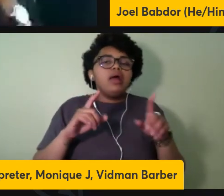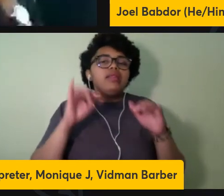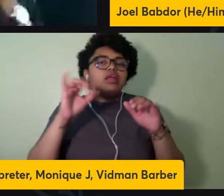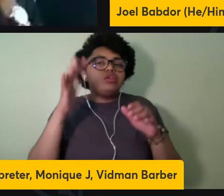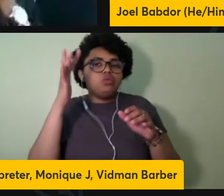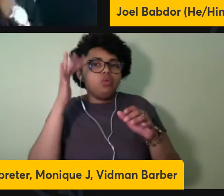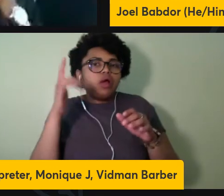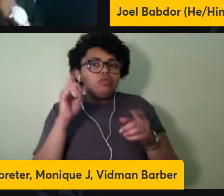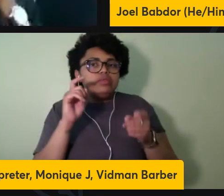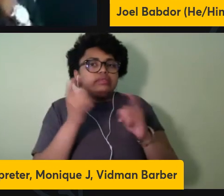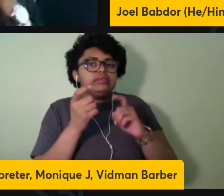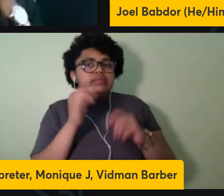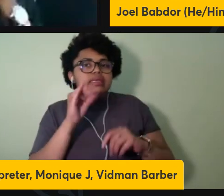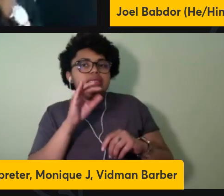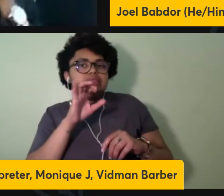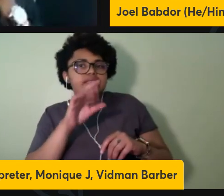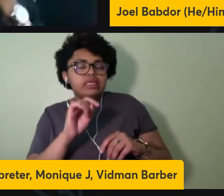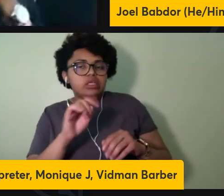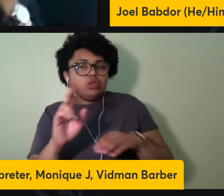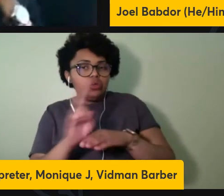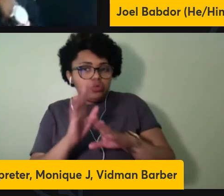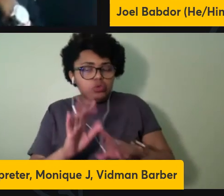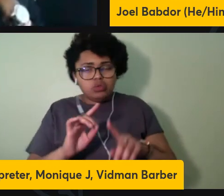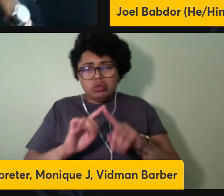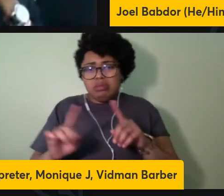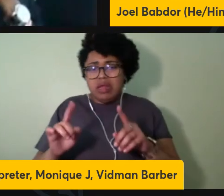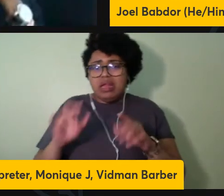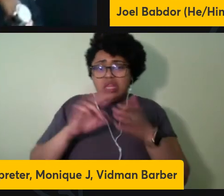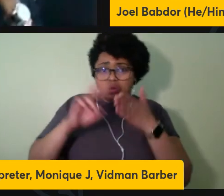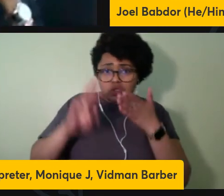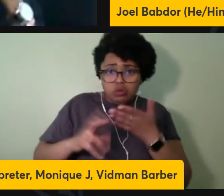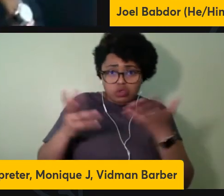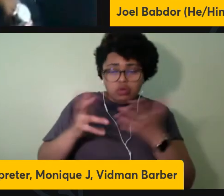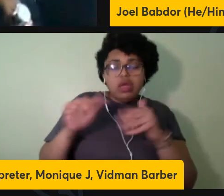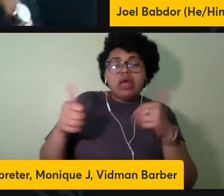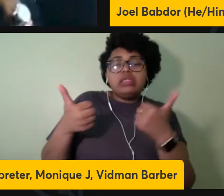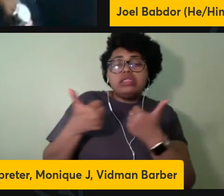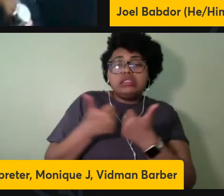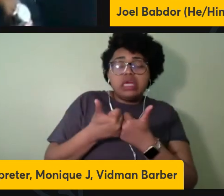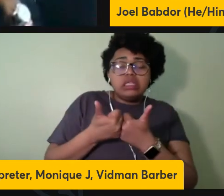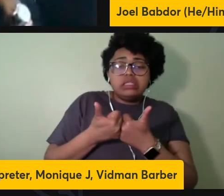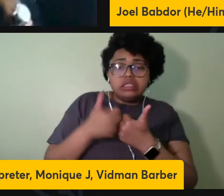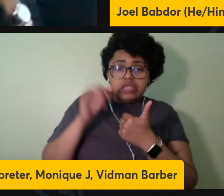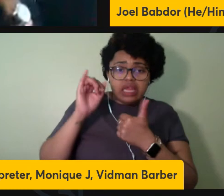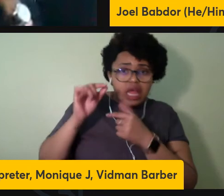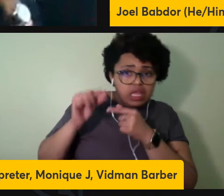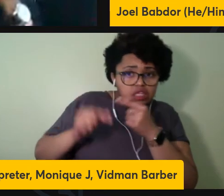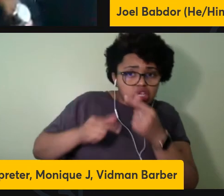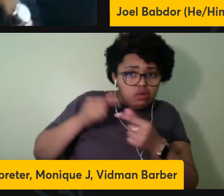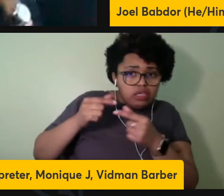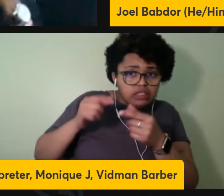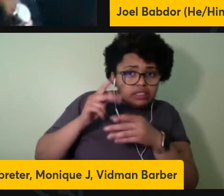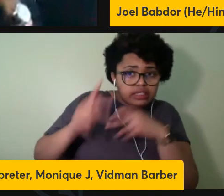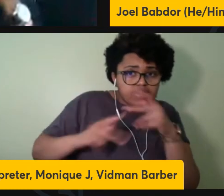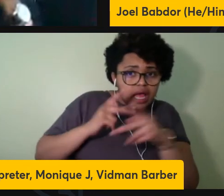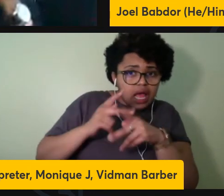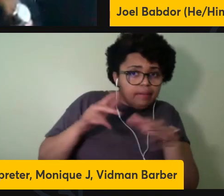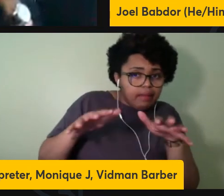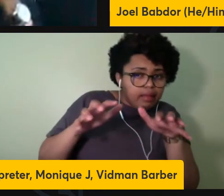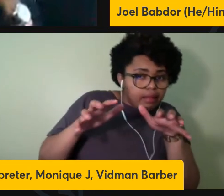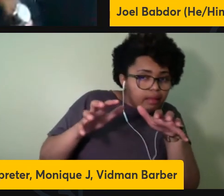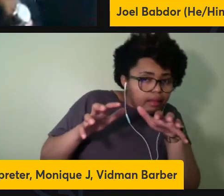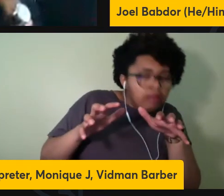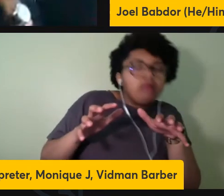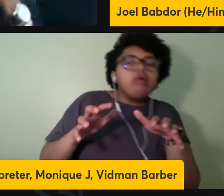result than E. coli. The only challenge you have is that the generation time for E. coli is faster than that of